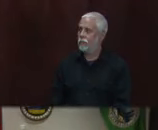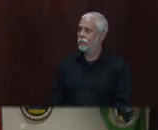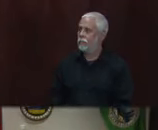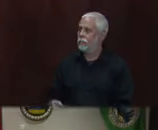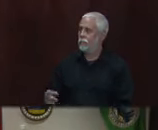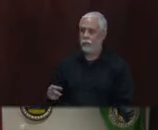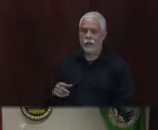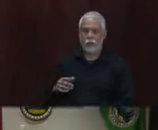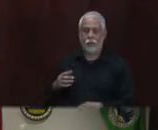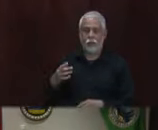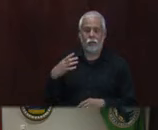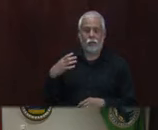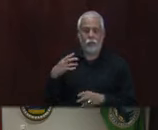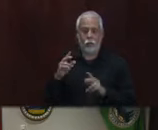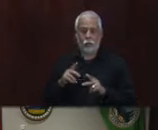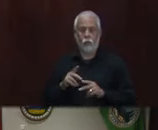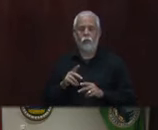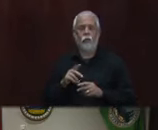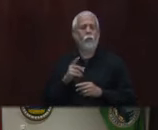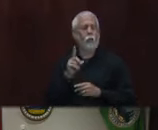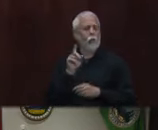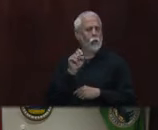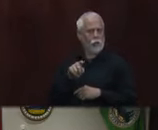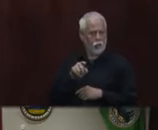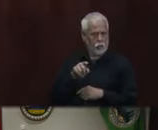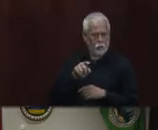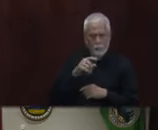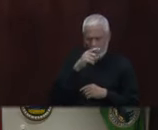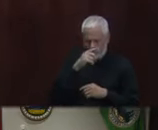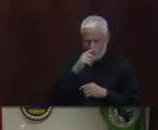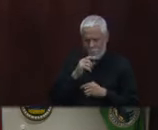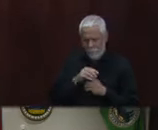So I guess one other question I have is,